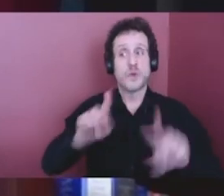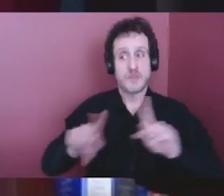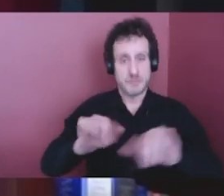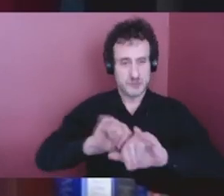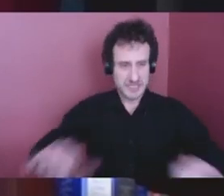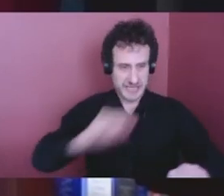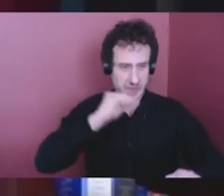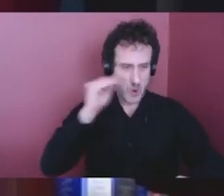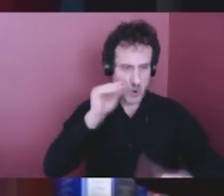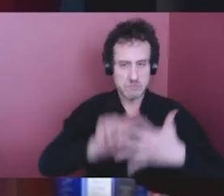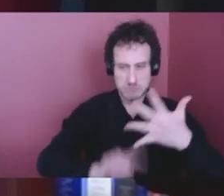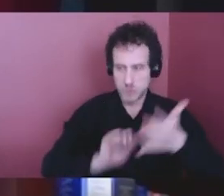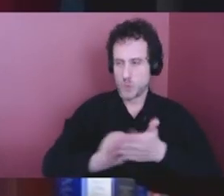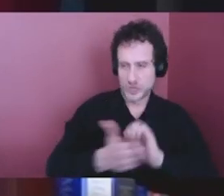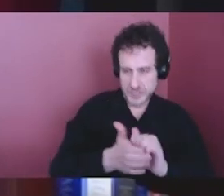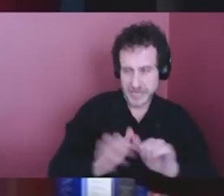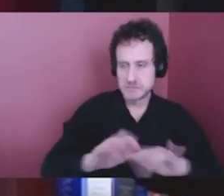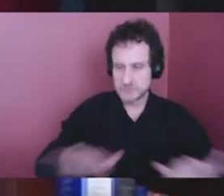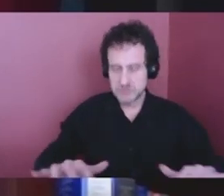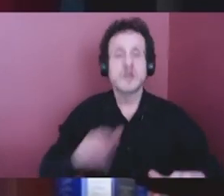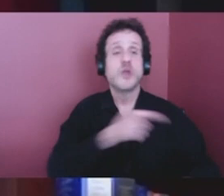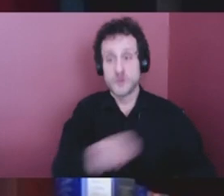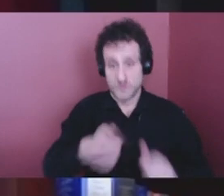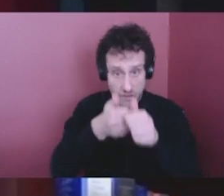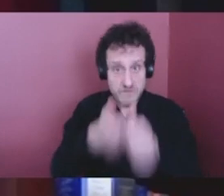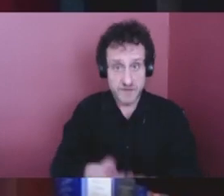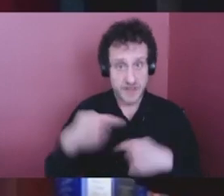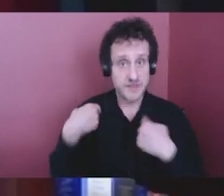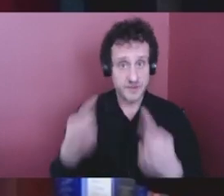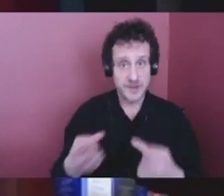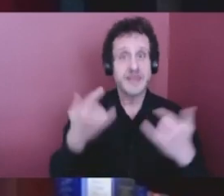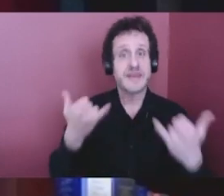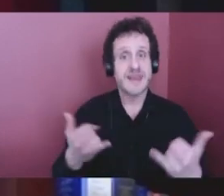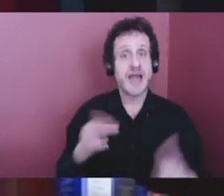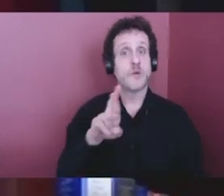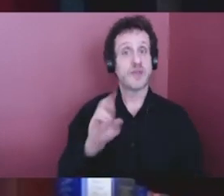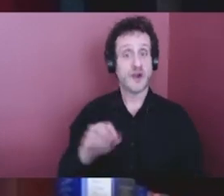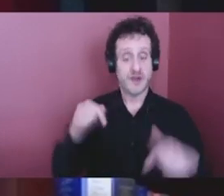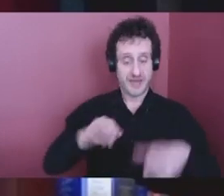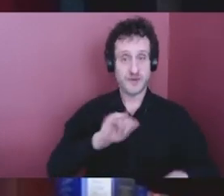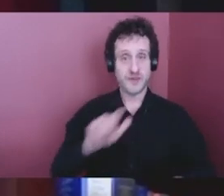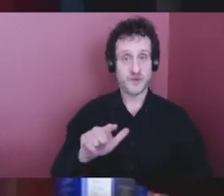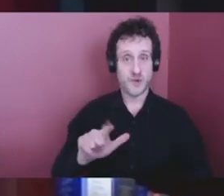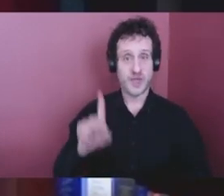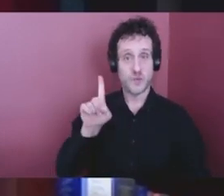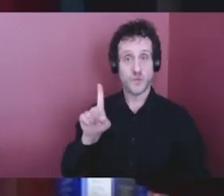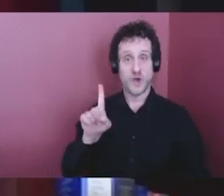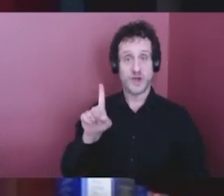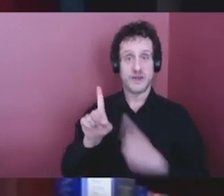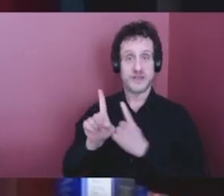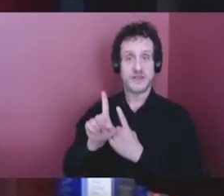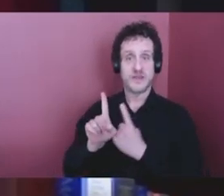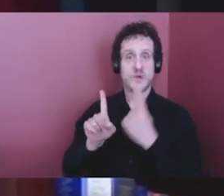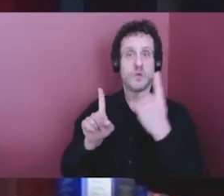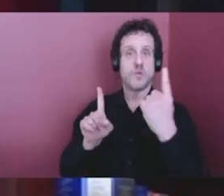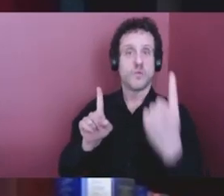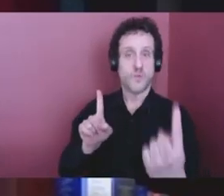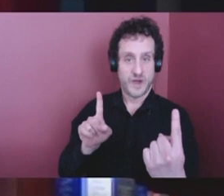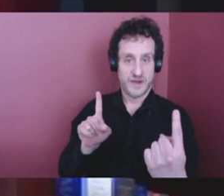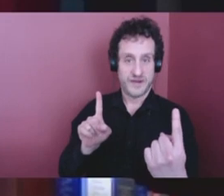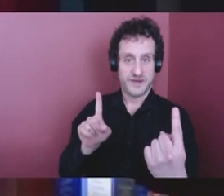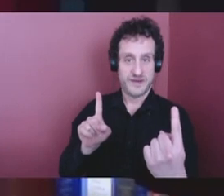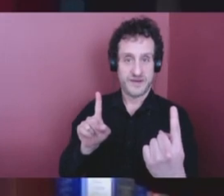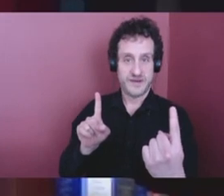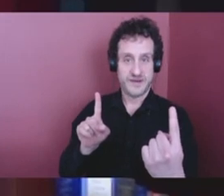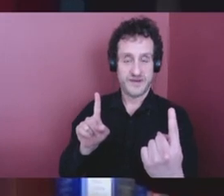Right now, I'm told our R0 value for Illinois has fallen to 1.0,